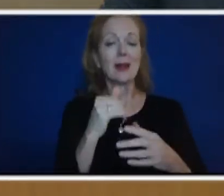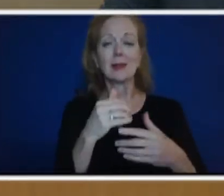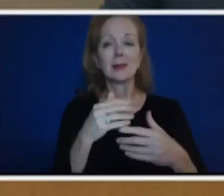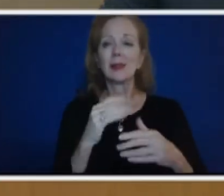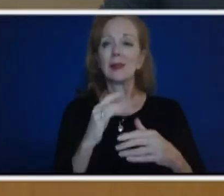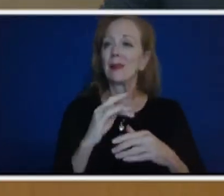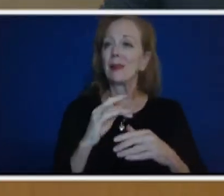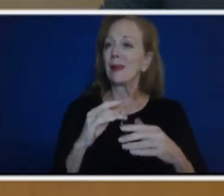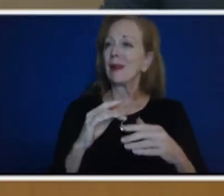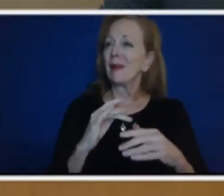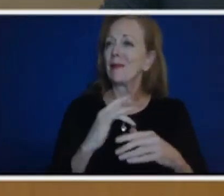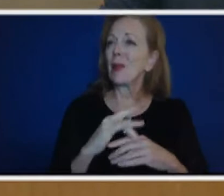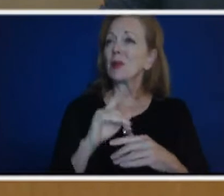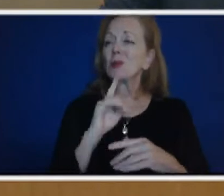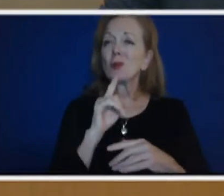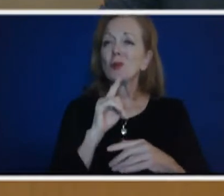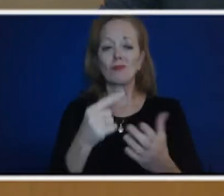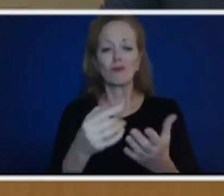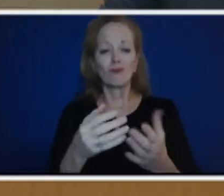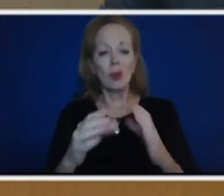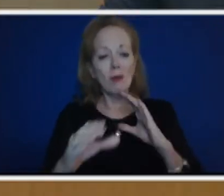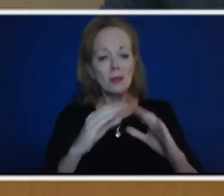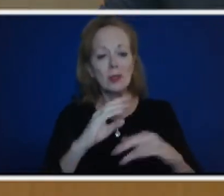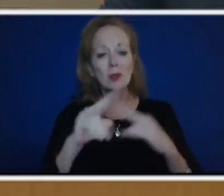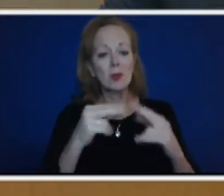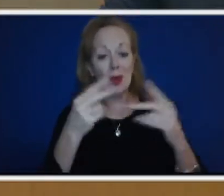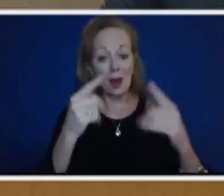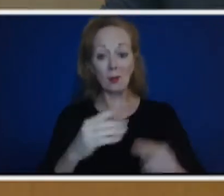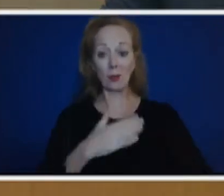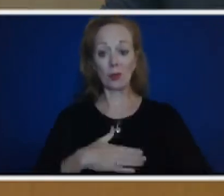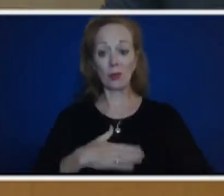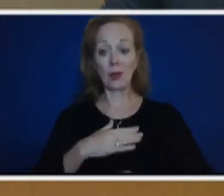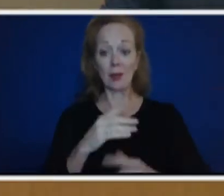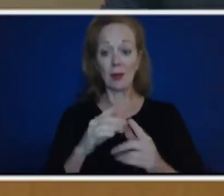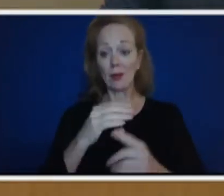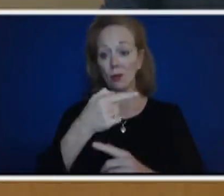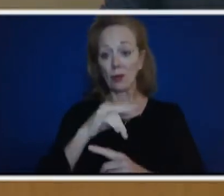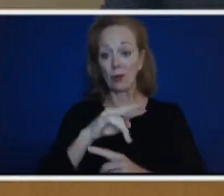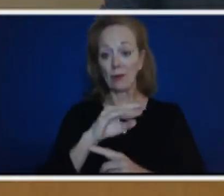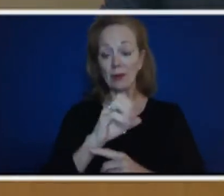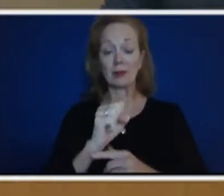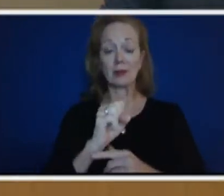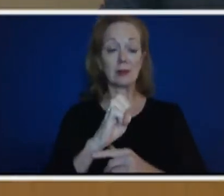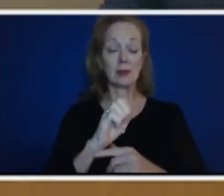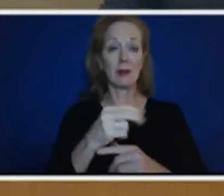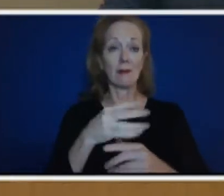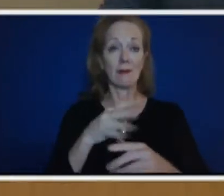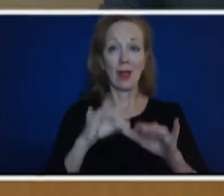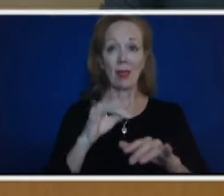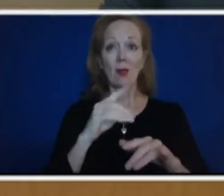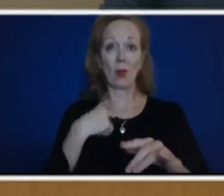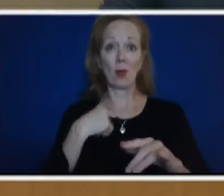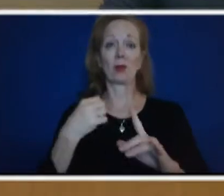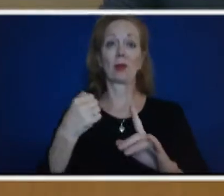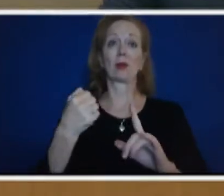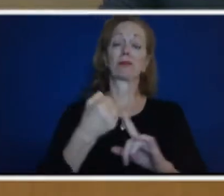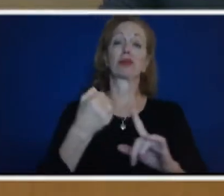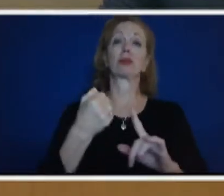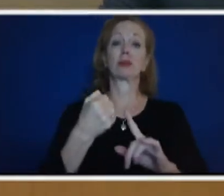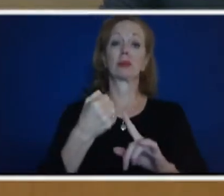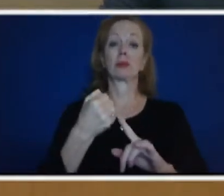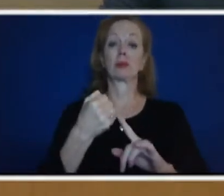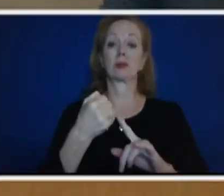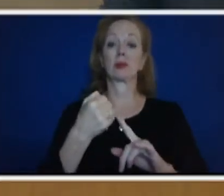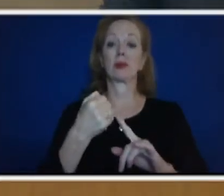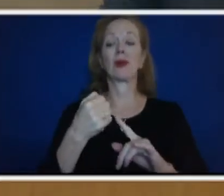true dialogue about what's happening. I can appreciate the fact that the Griffins felt that we dropped a bomb on them. We felt the same.